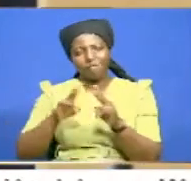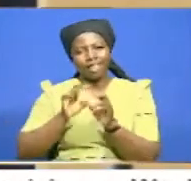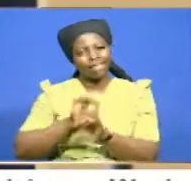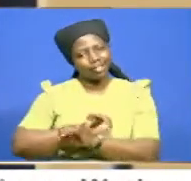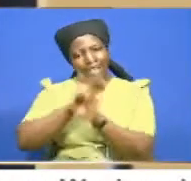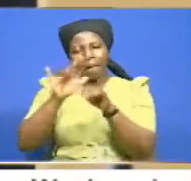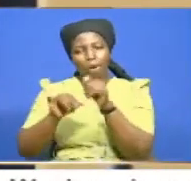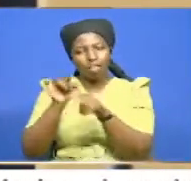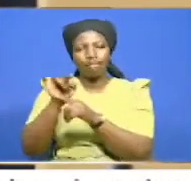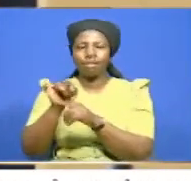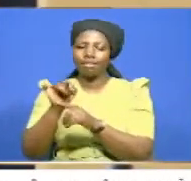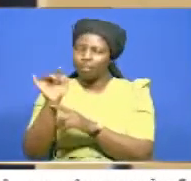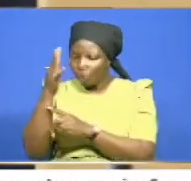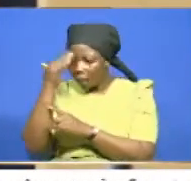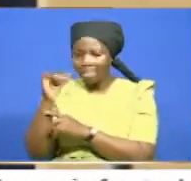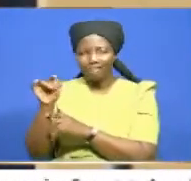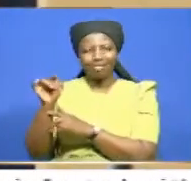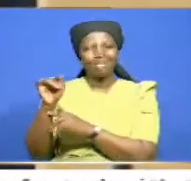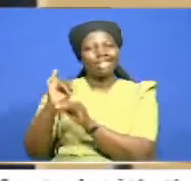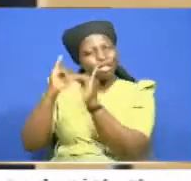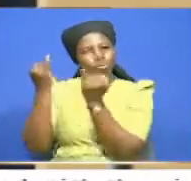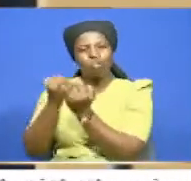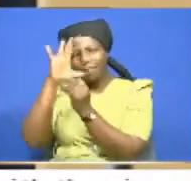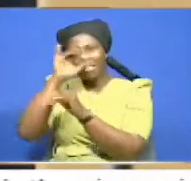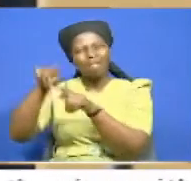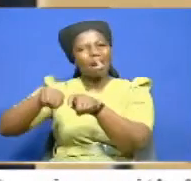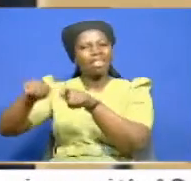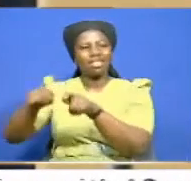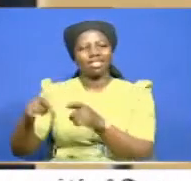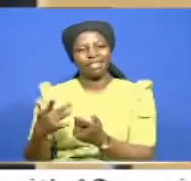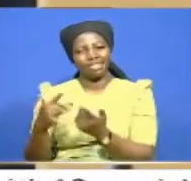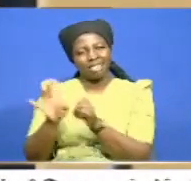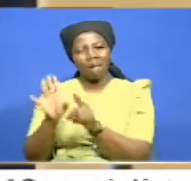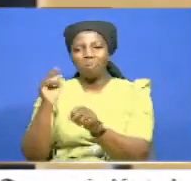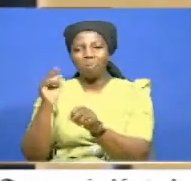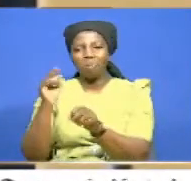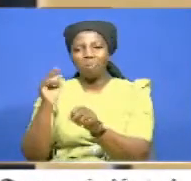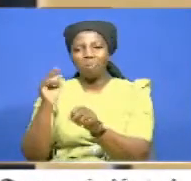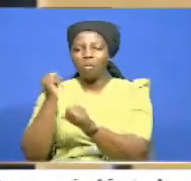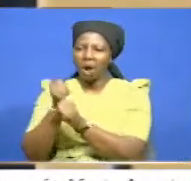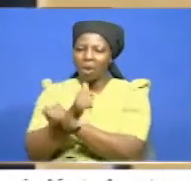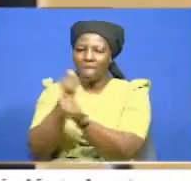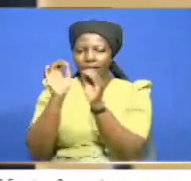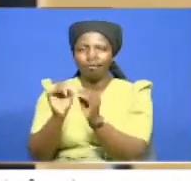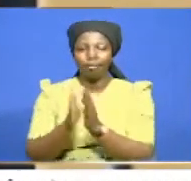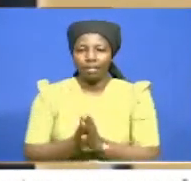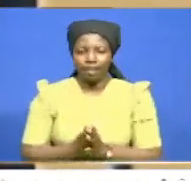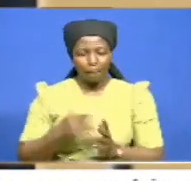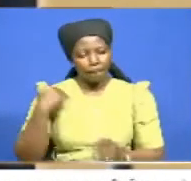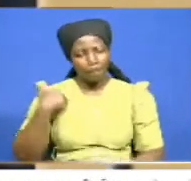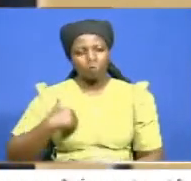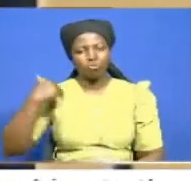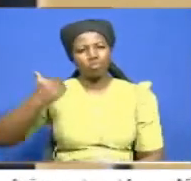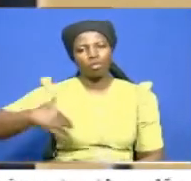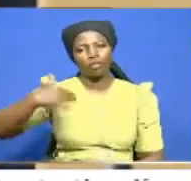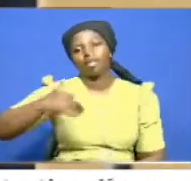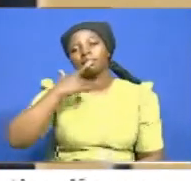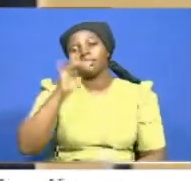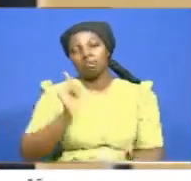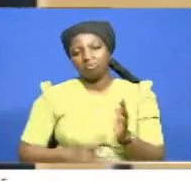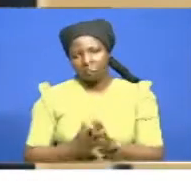mismanagement and incompetence in running the institution. Because, you see, I keep saying this. The delivery